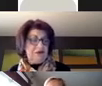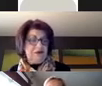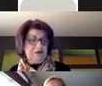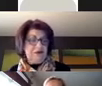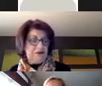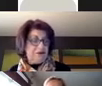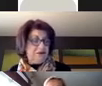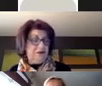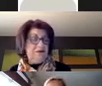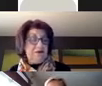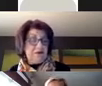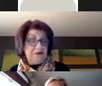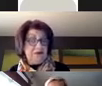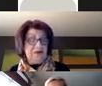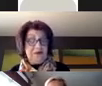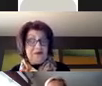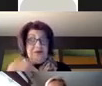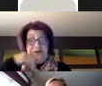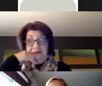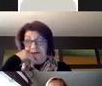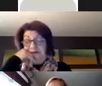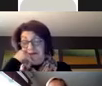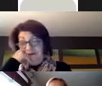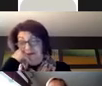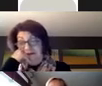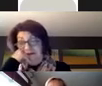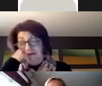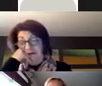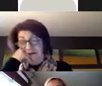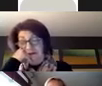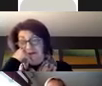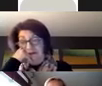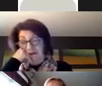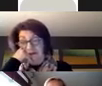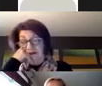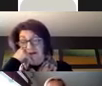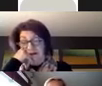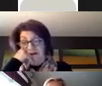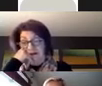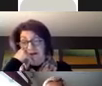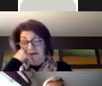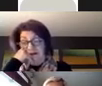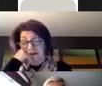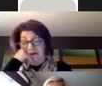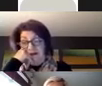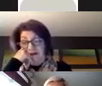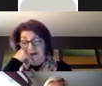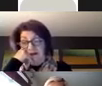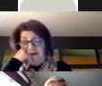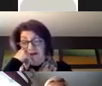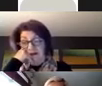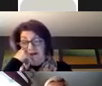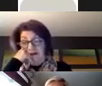justice practices within a person-centered model and building in legal responsibility for operators?